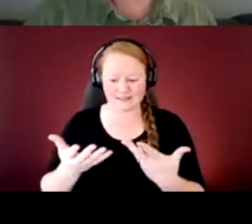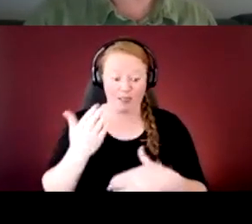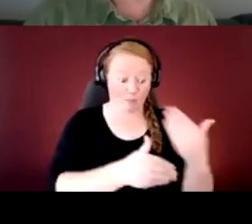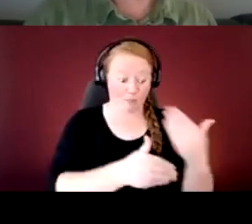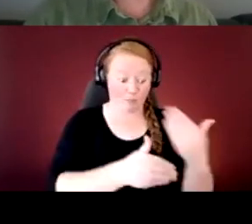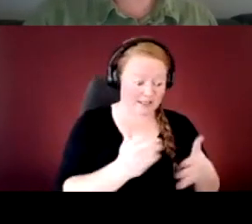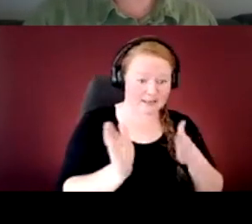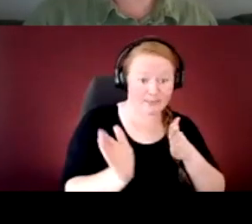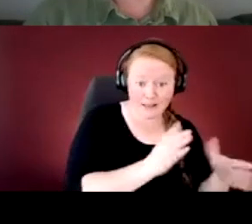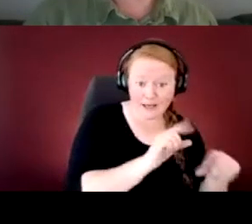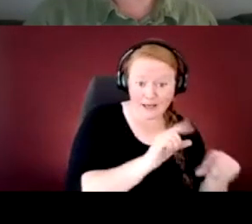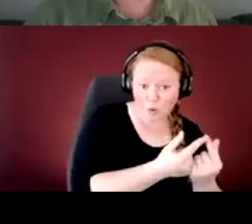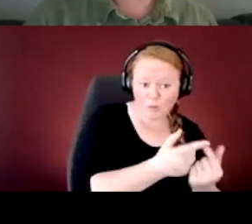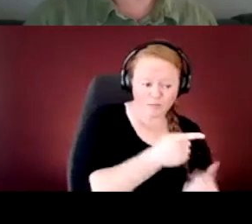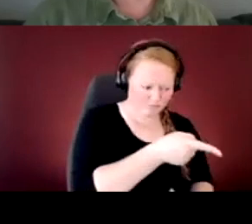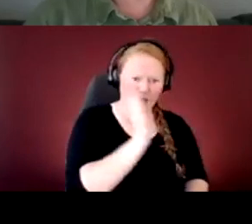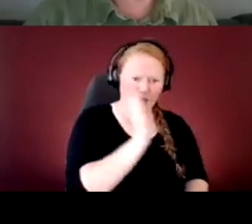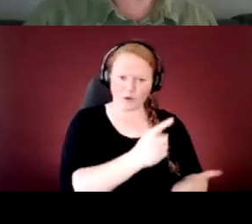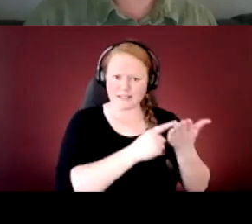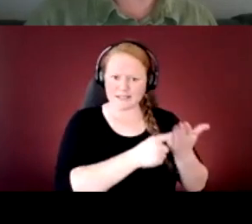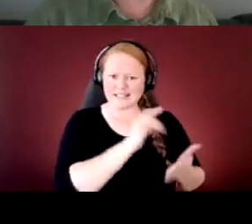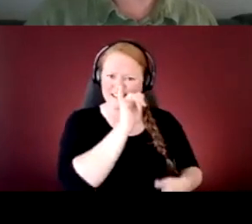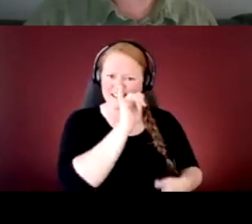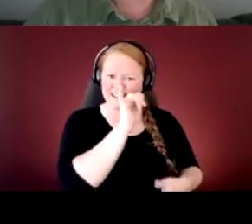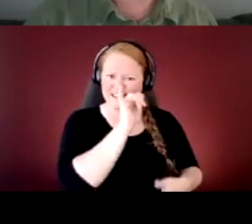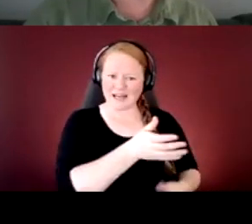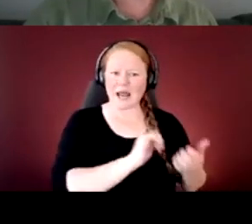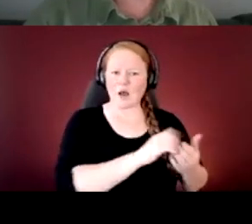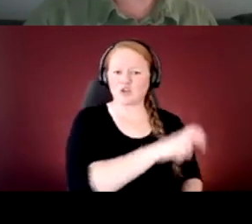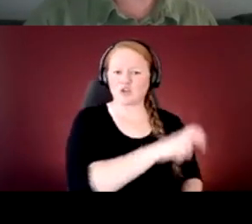bit more about that and our transition to thinking about public